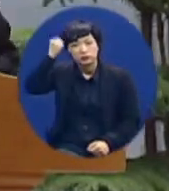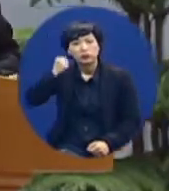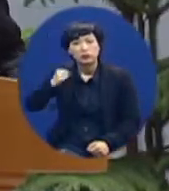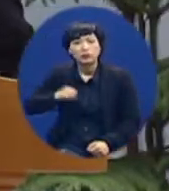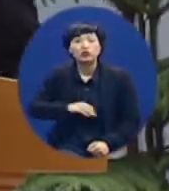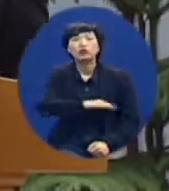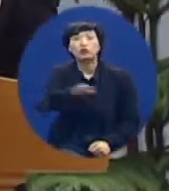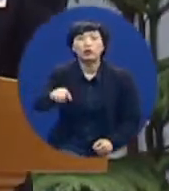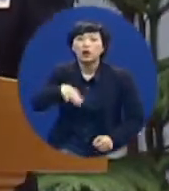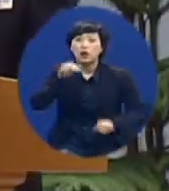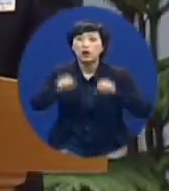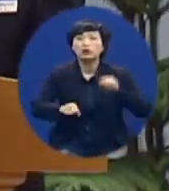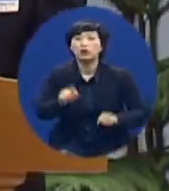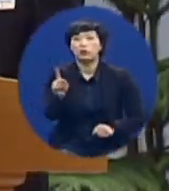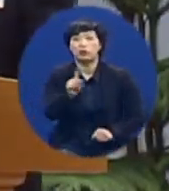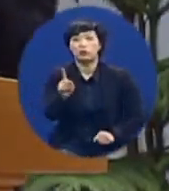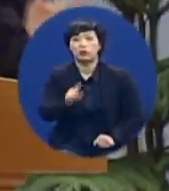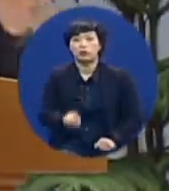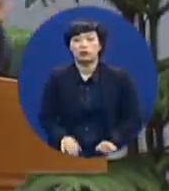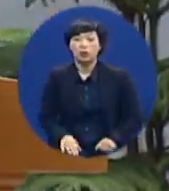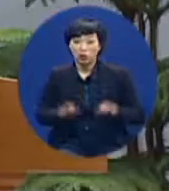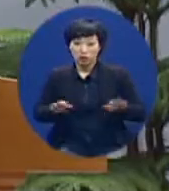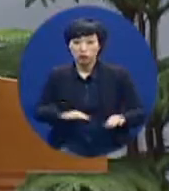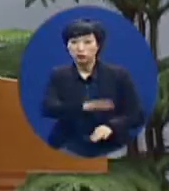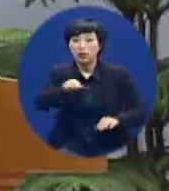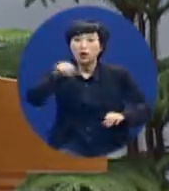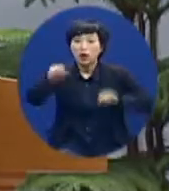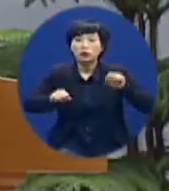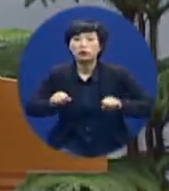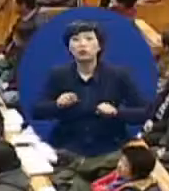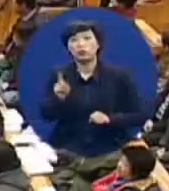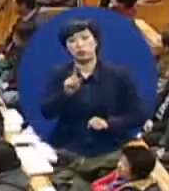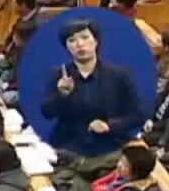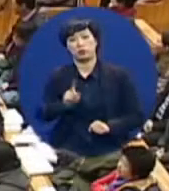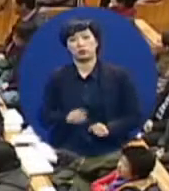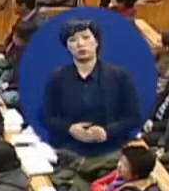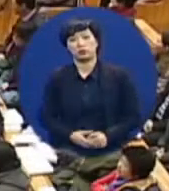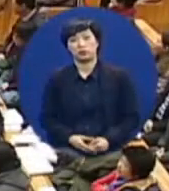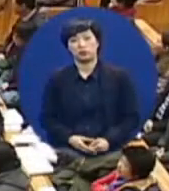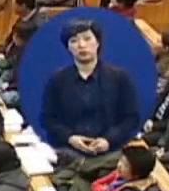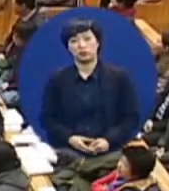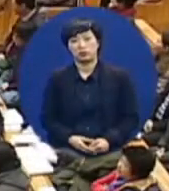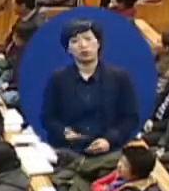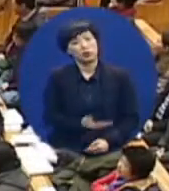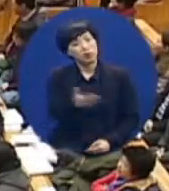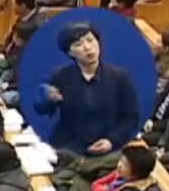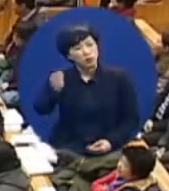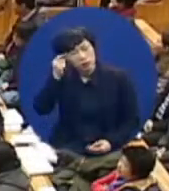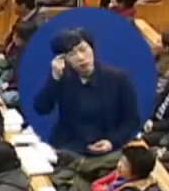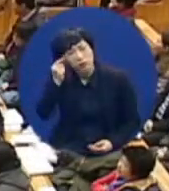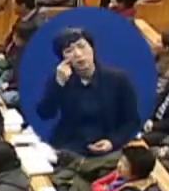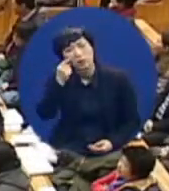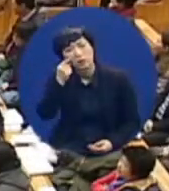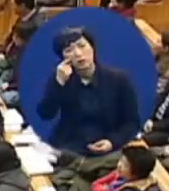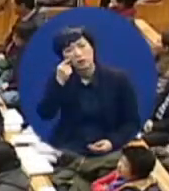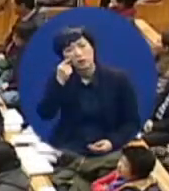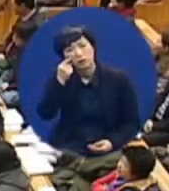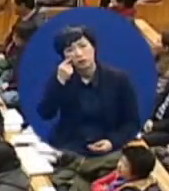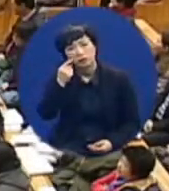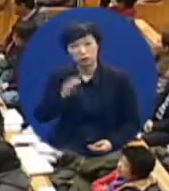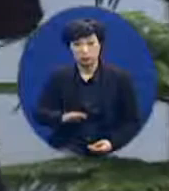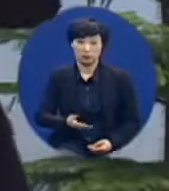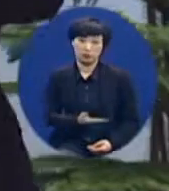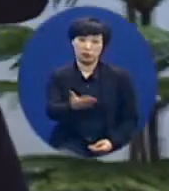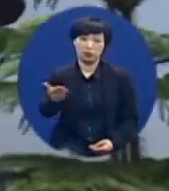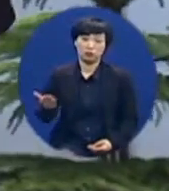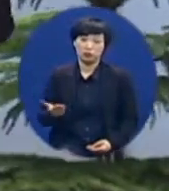What should we do on that day? How should we spend the day? Think about it.